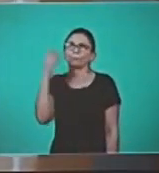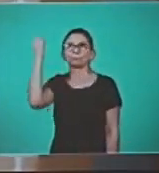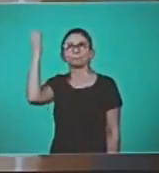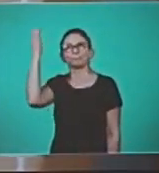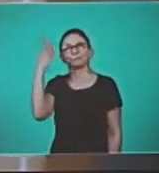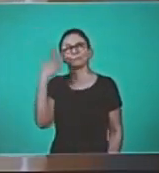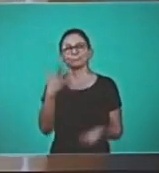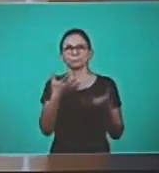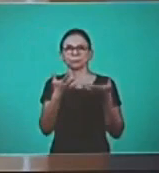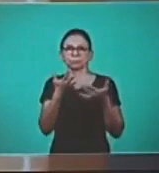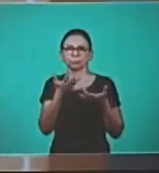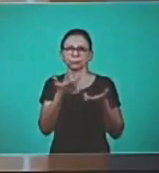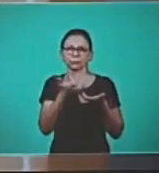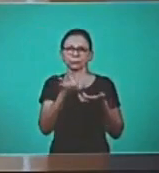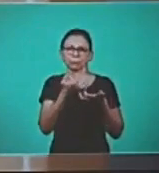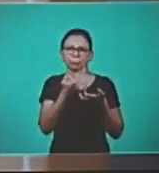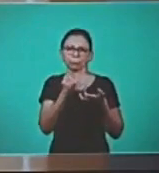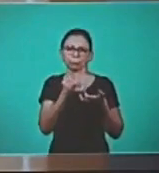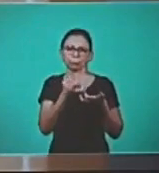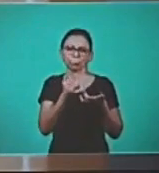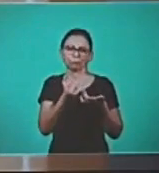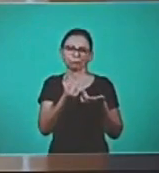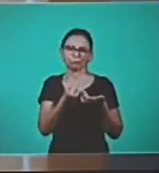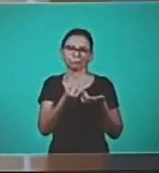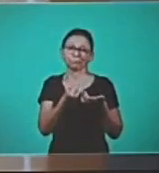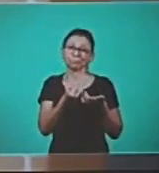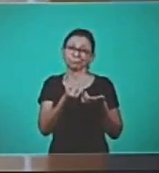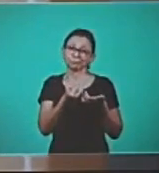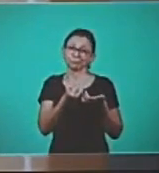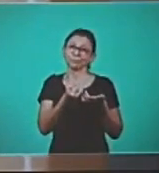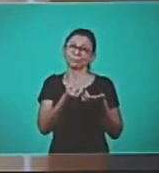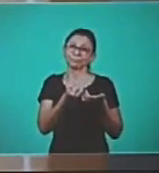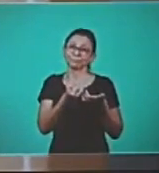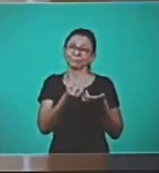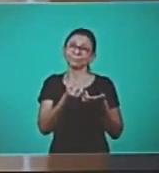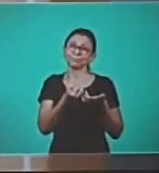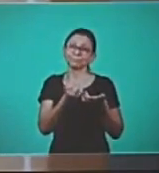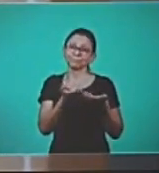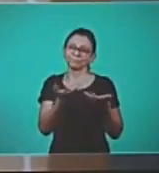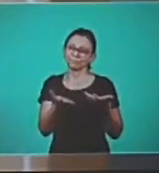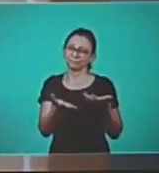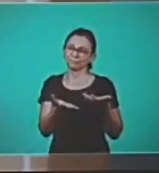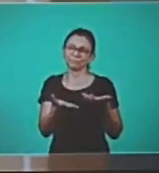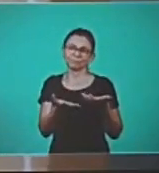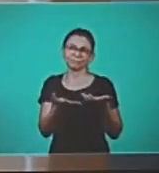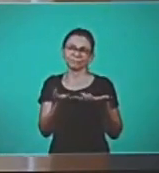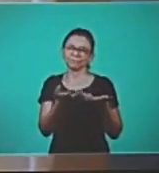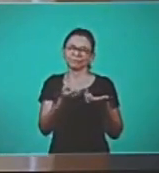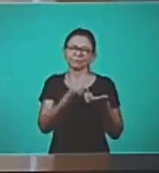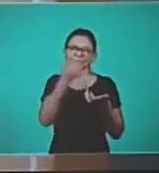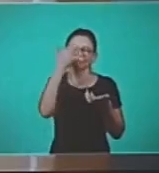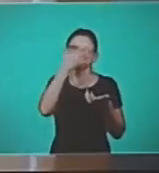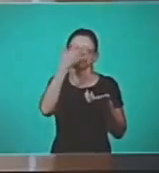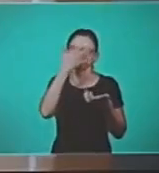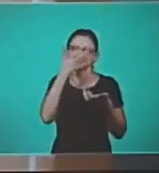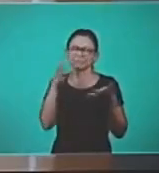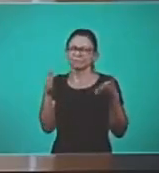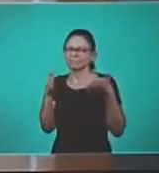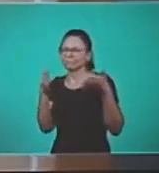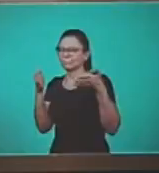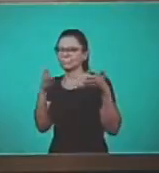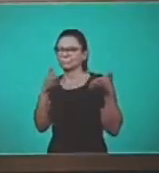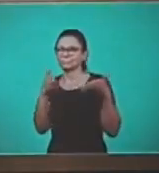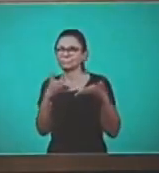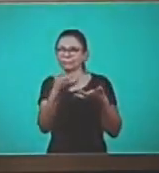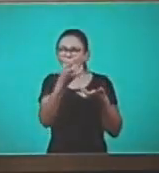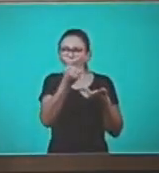Bible without revelation is a lamp without oil. And a lamp that is not lit. You don't see the path, you